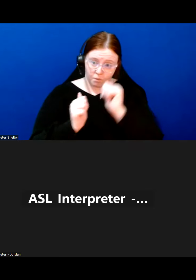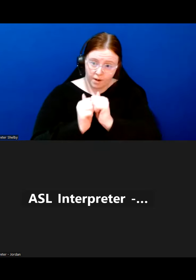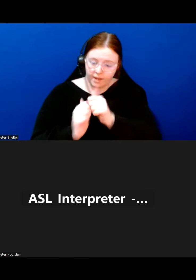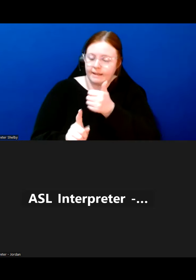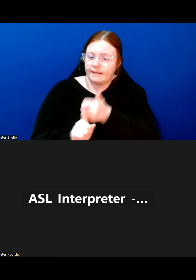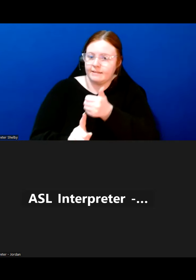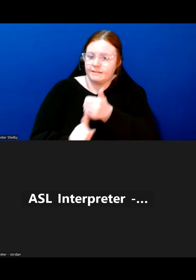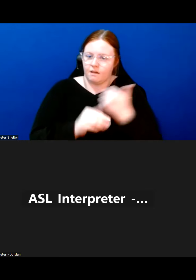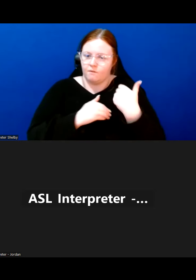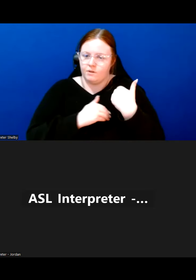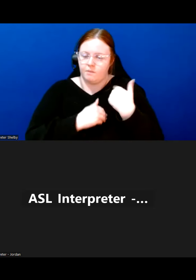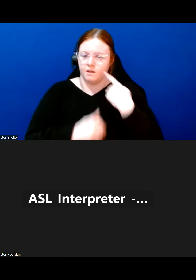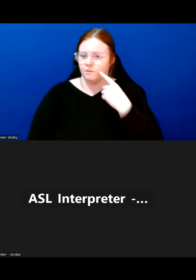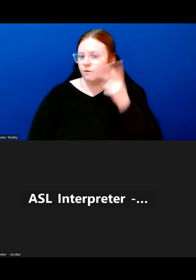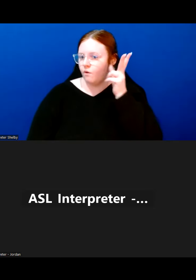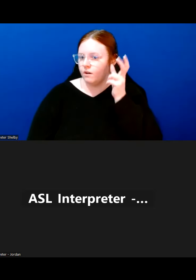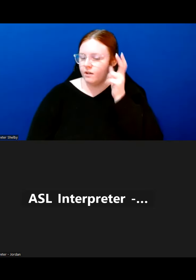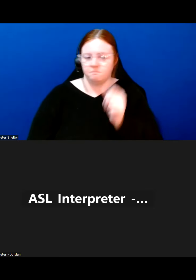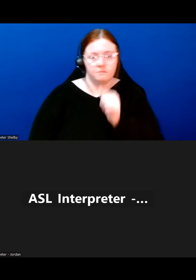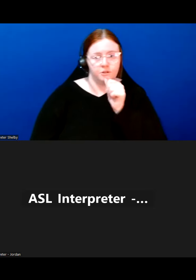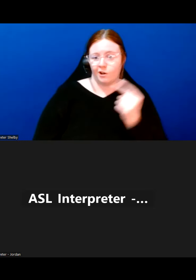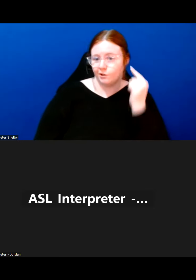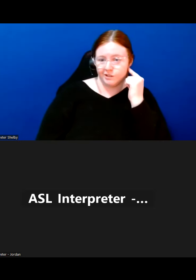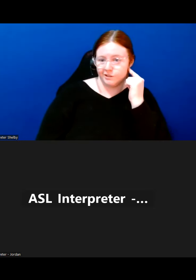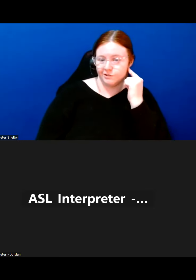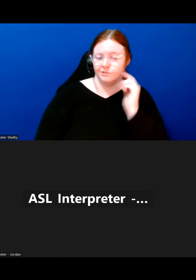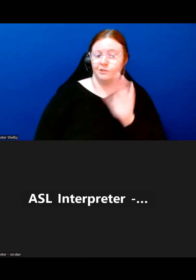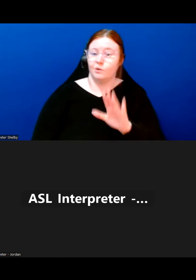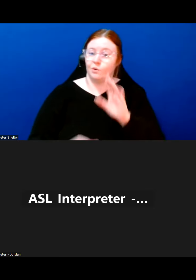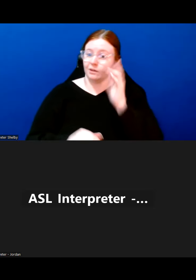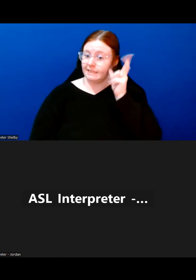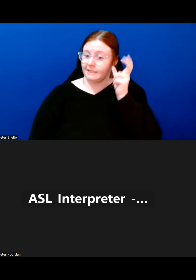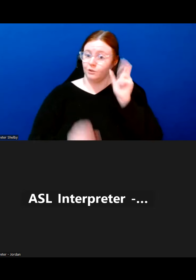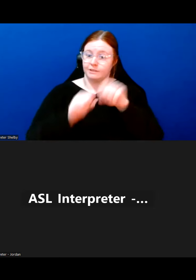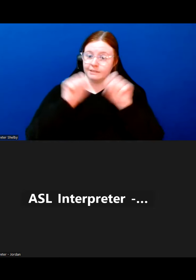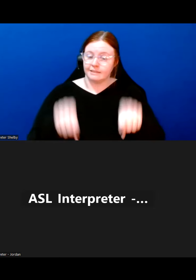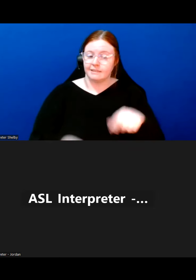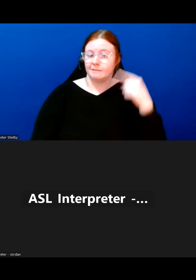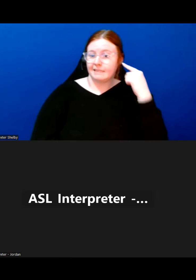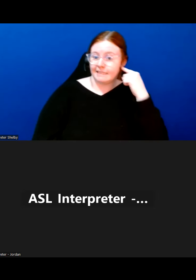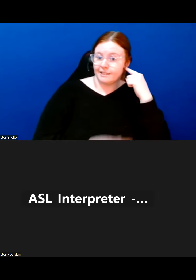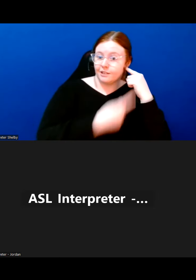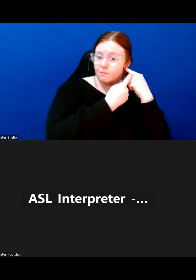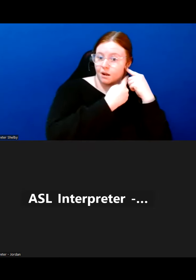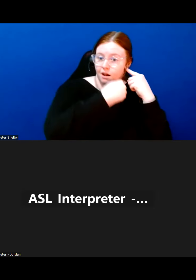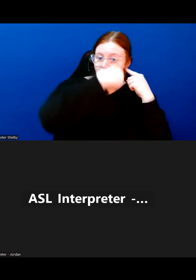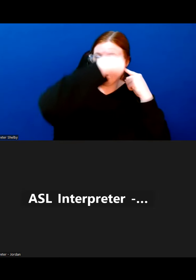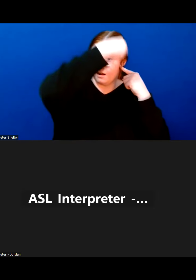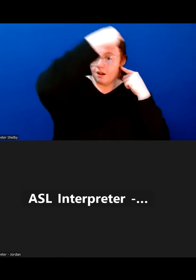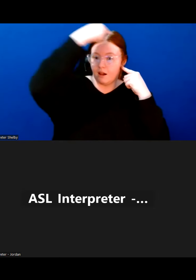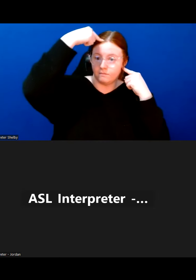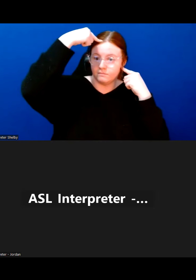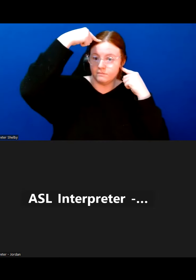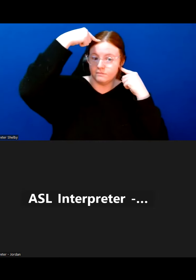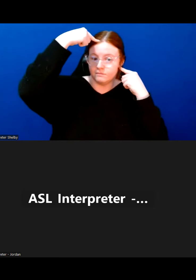hearing, not your ears. Your whole hearing system there, your ear, from your outer ear, middle ear, inner